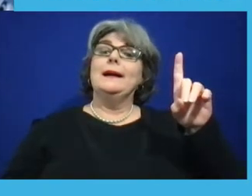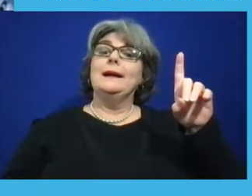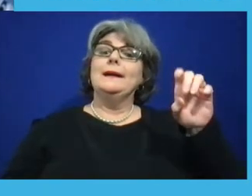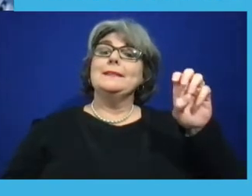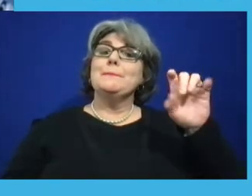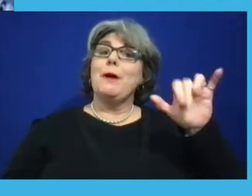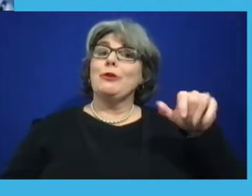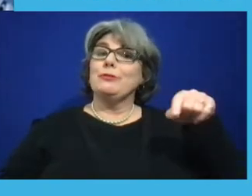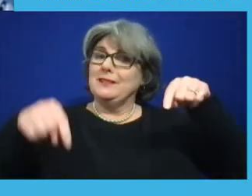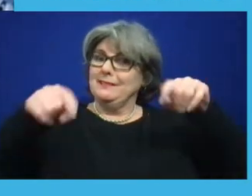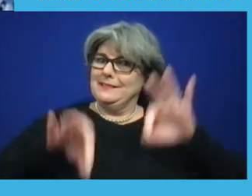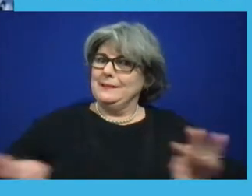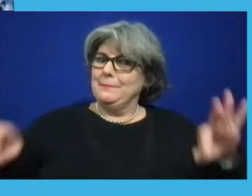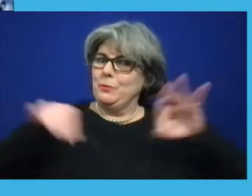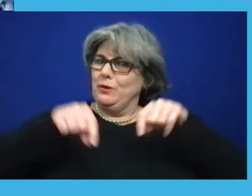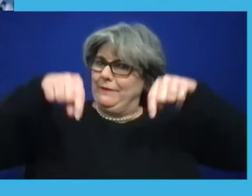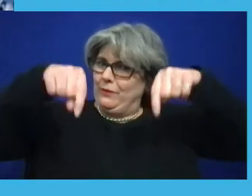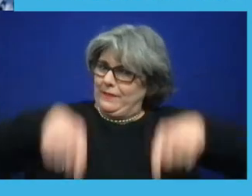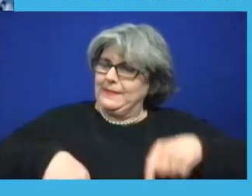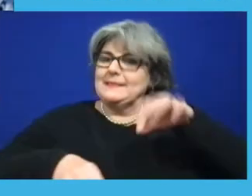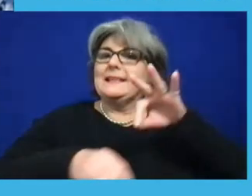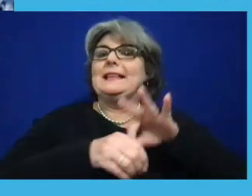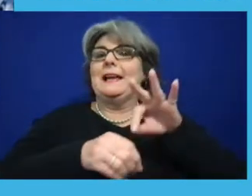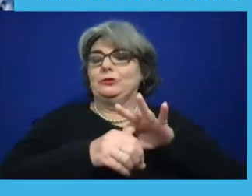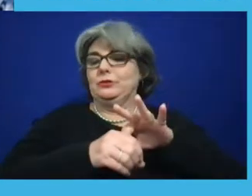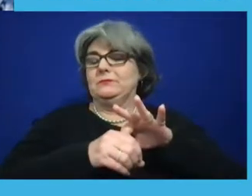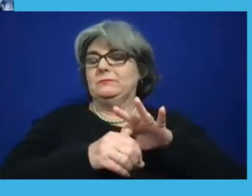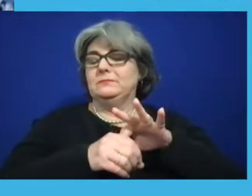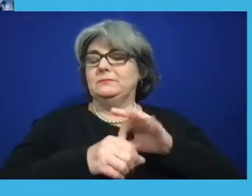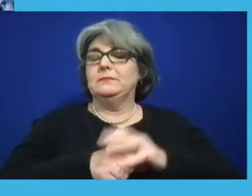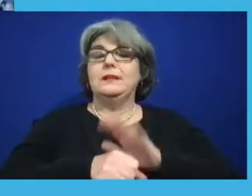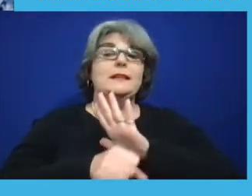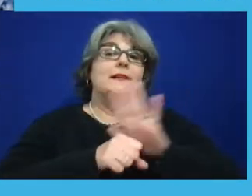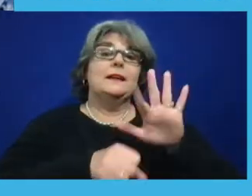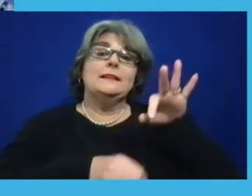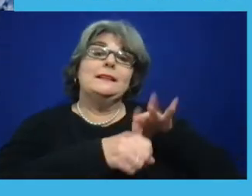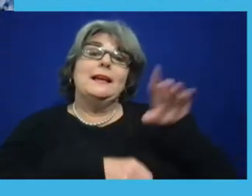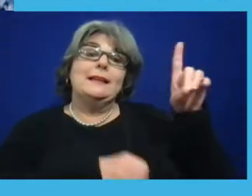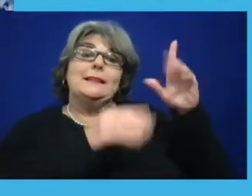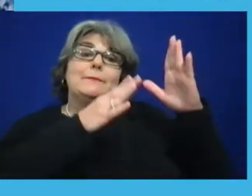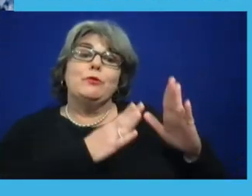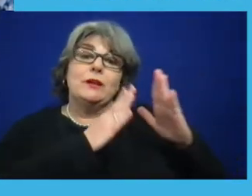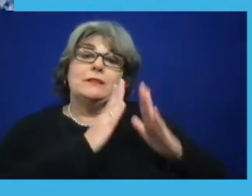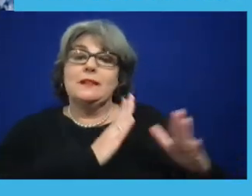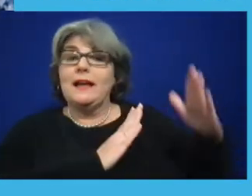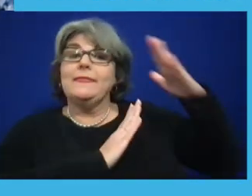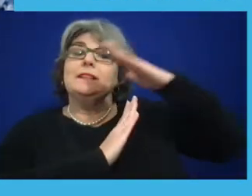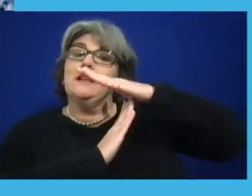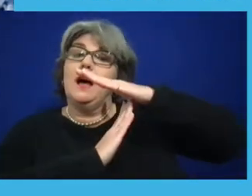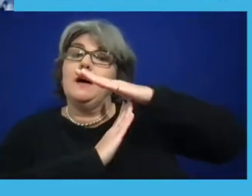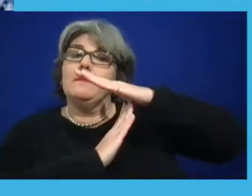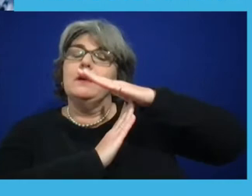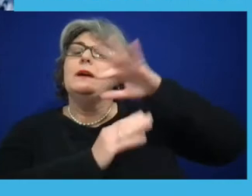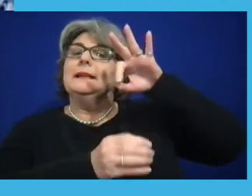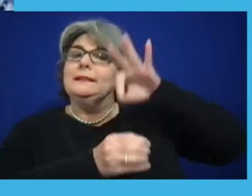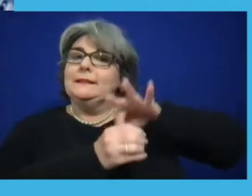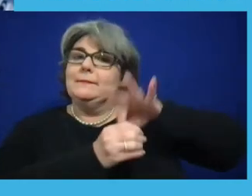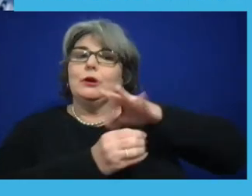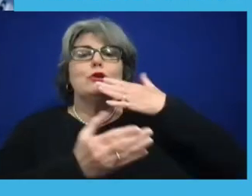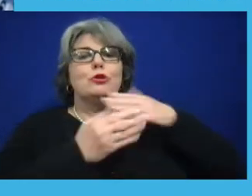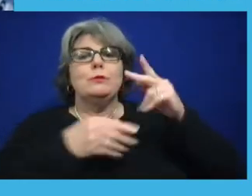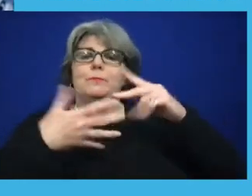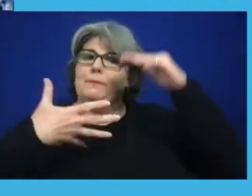And that's what I mean when I say democracy's at stake in this election. That's why it's not enough to